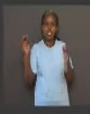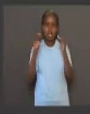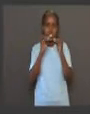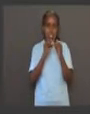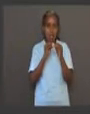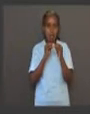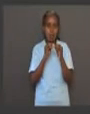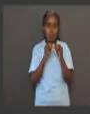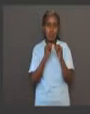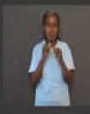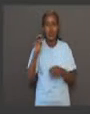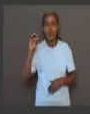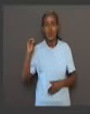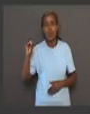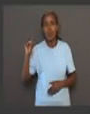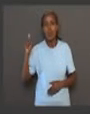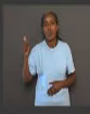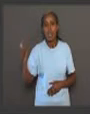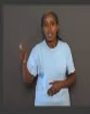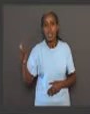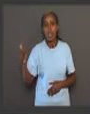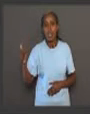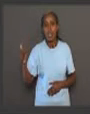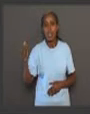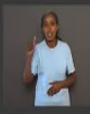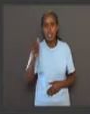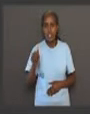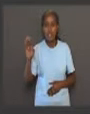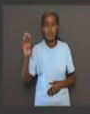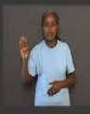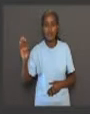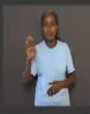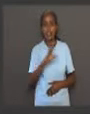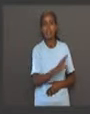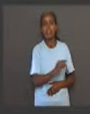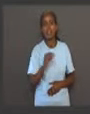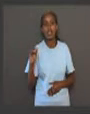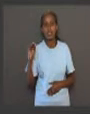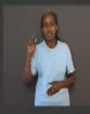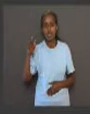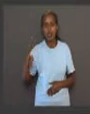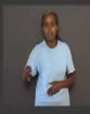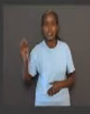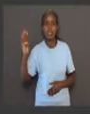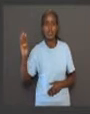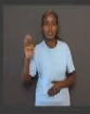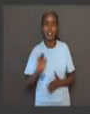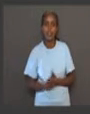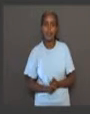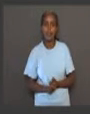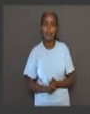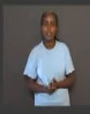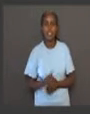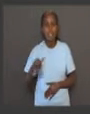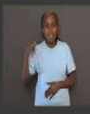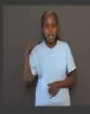sums of OA, AB, and PB. In